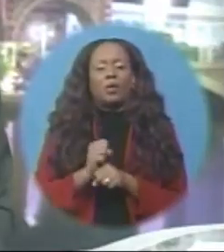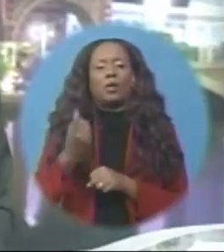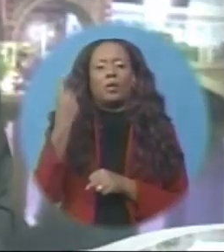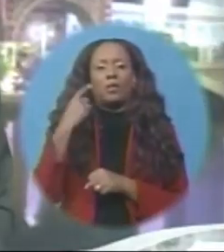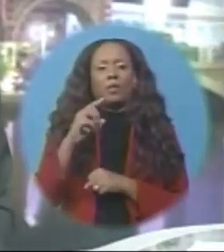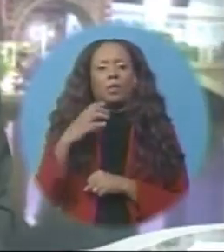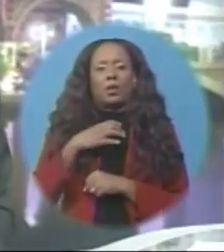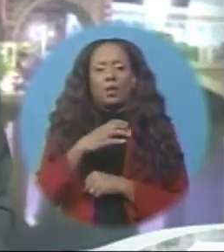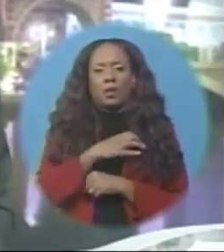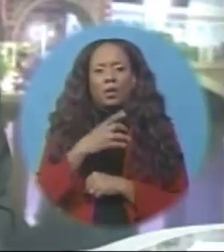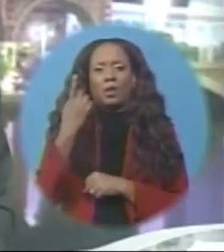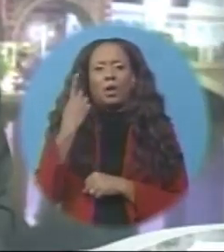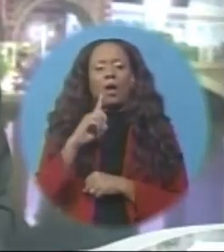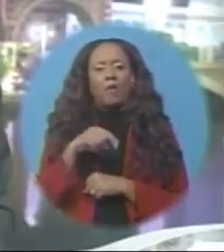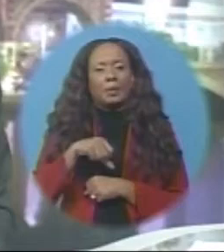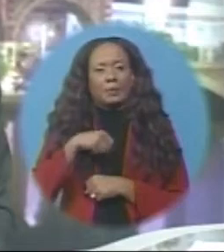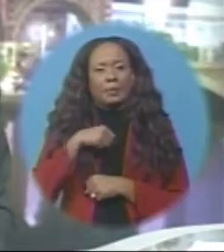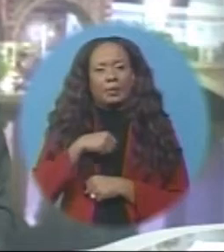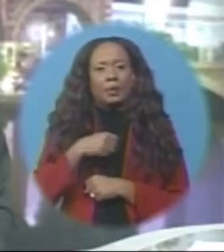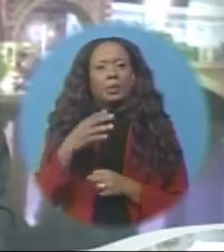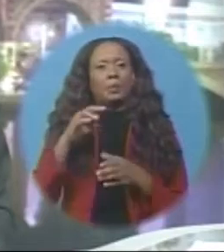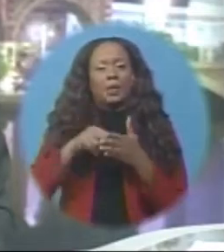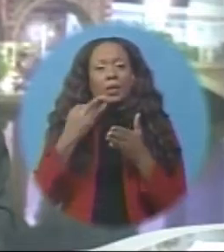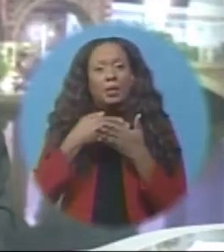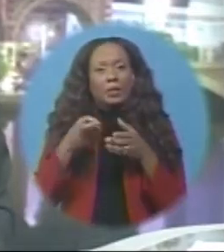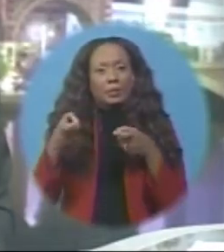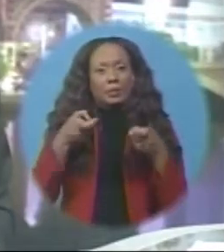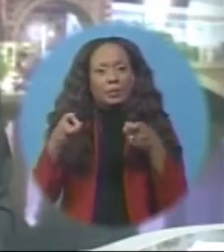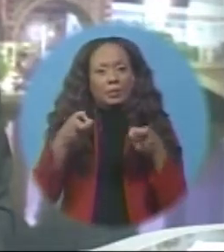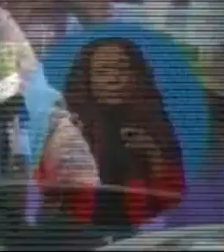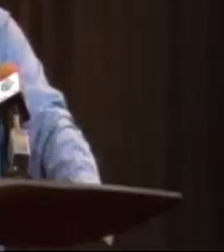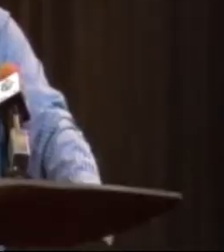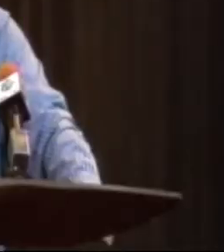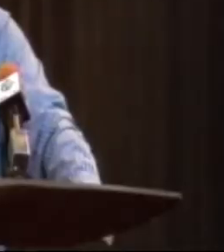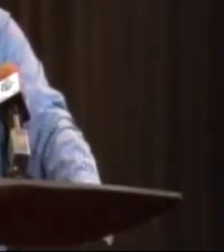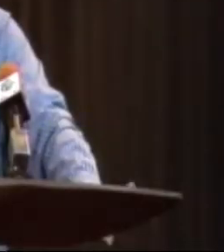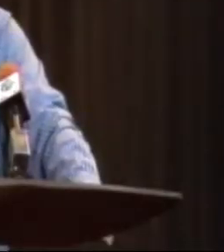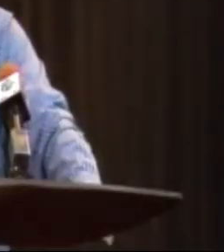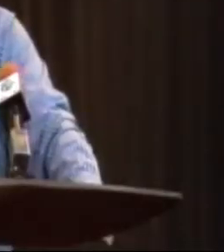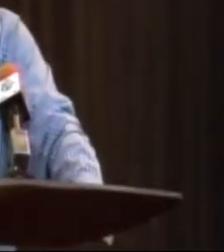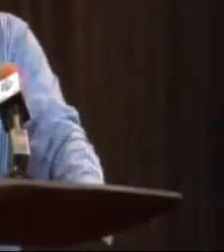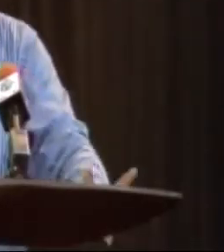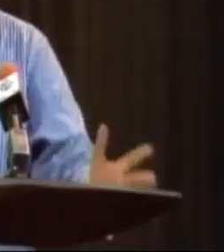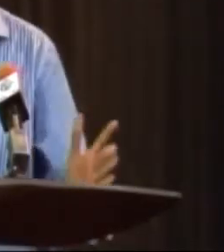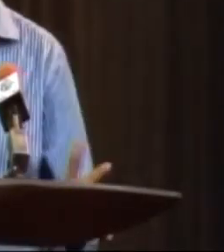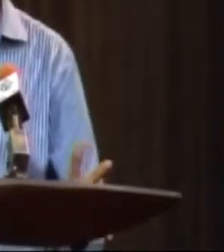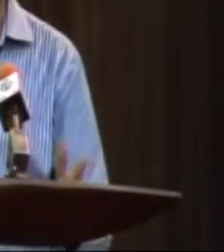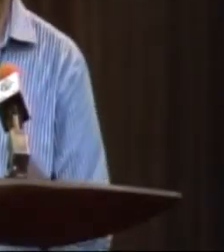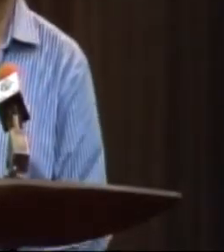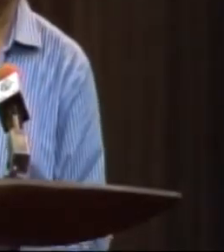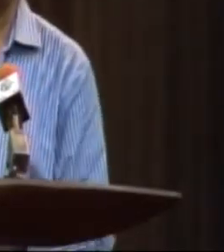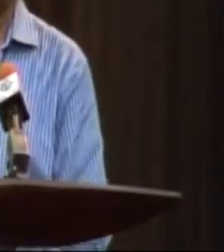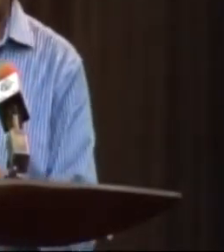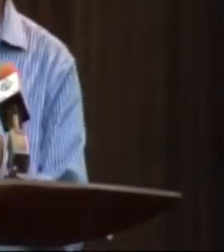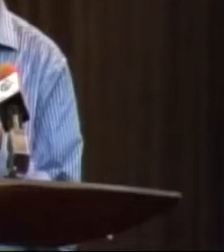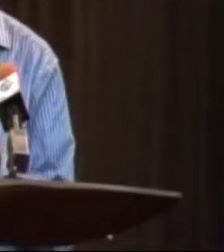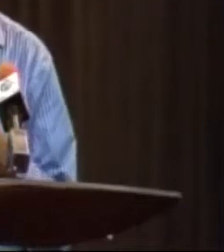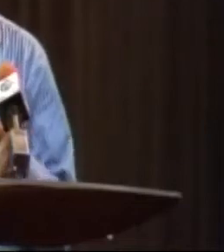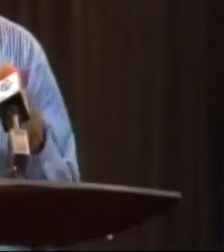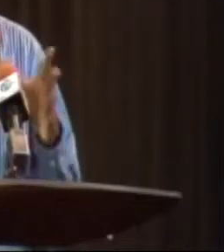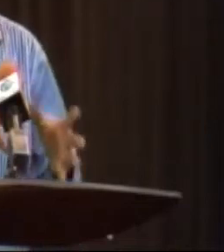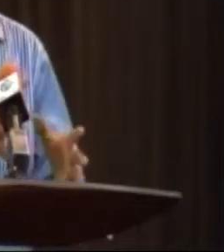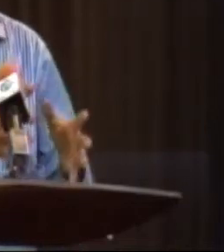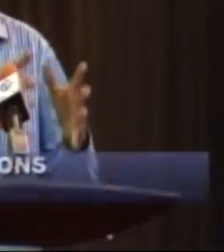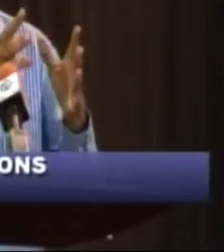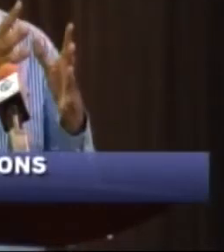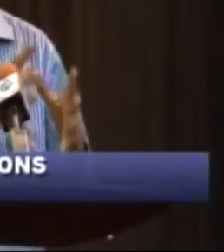Integrity Commission has led to good governance. The Commission's work has engendered a feeling that